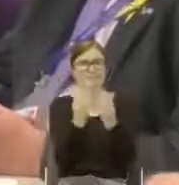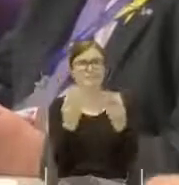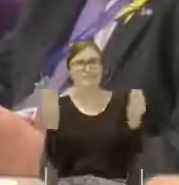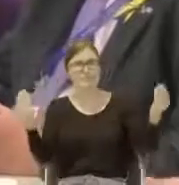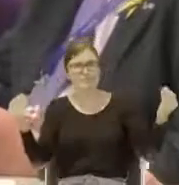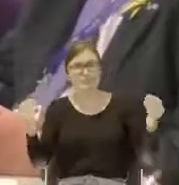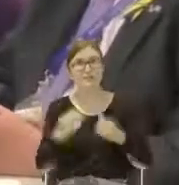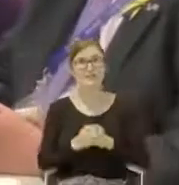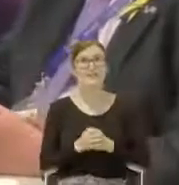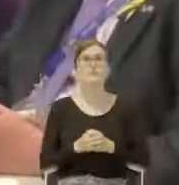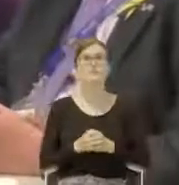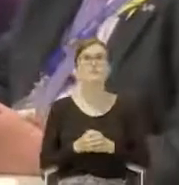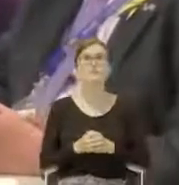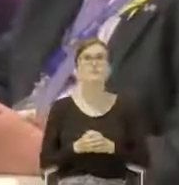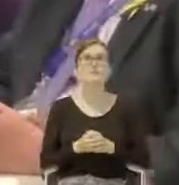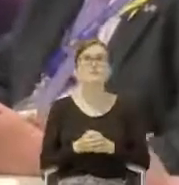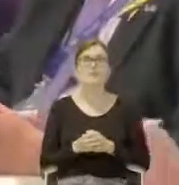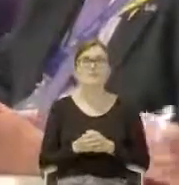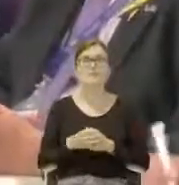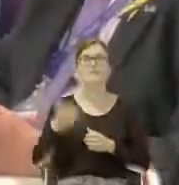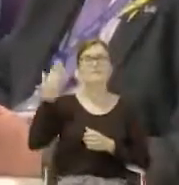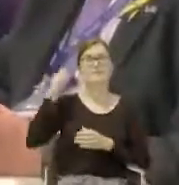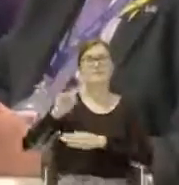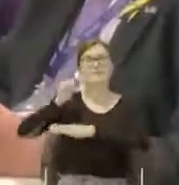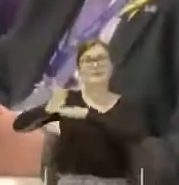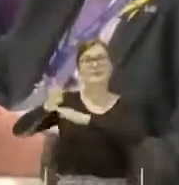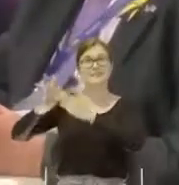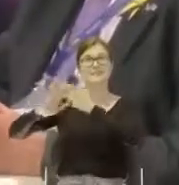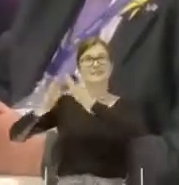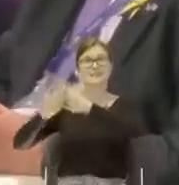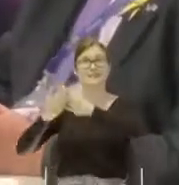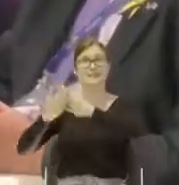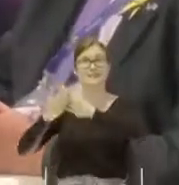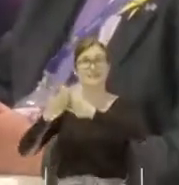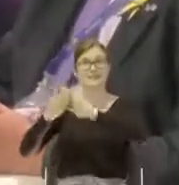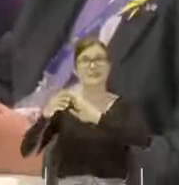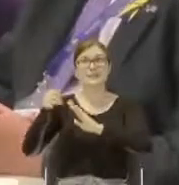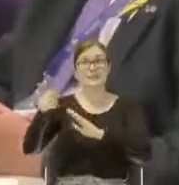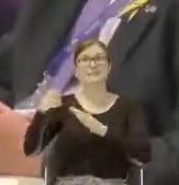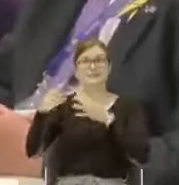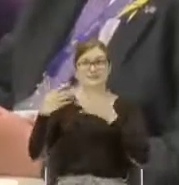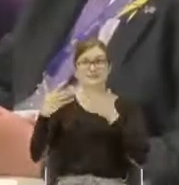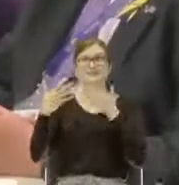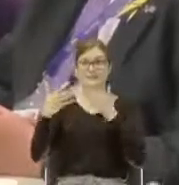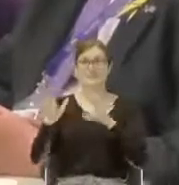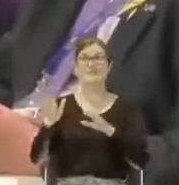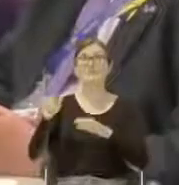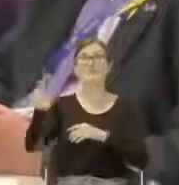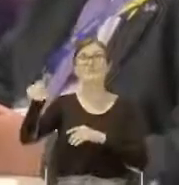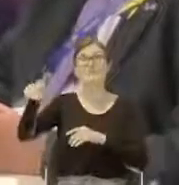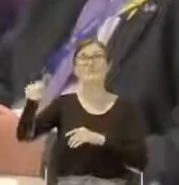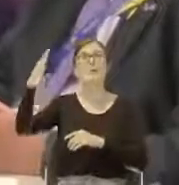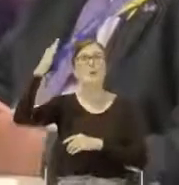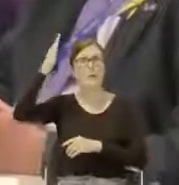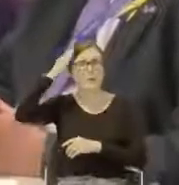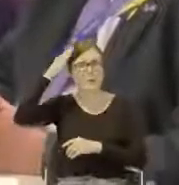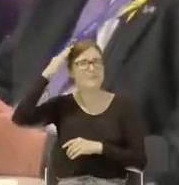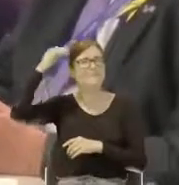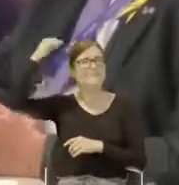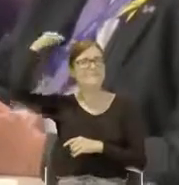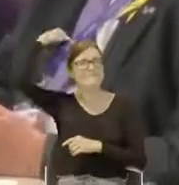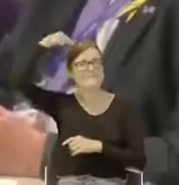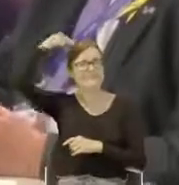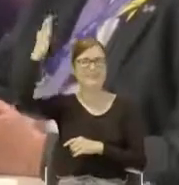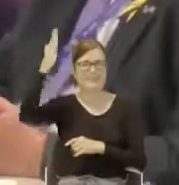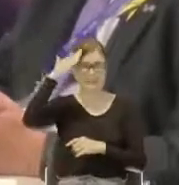it's always a mayor. So I would like to call local action and leadership are critical to face the complexities of our time and to